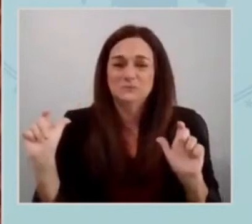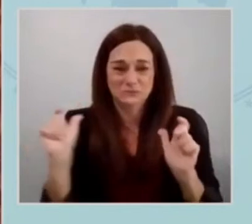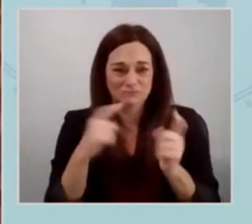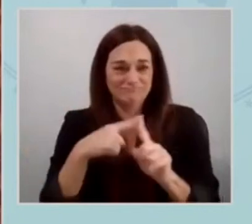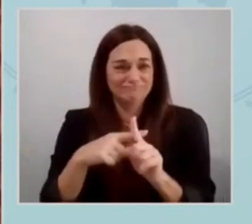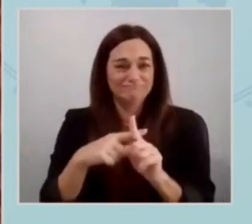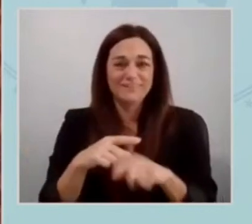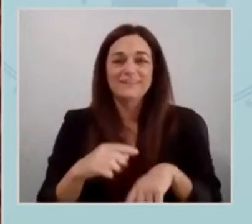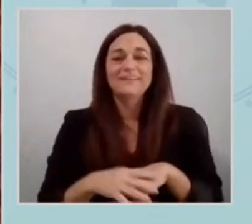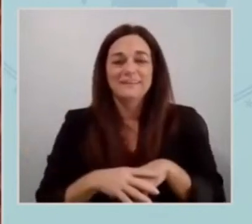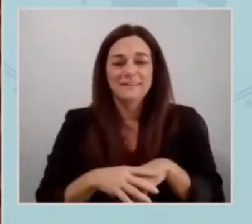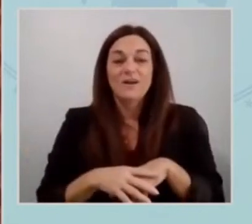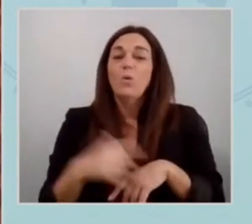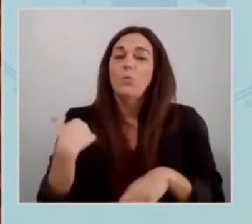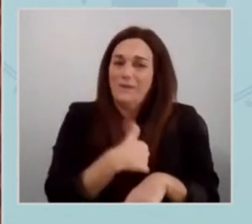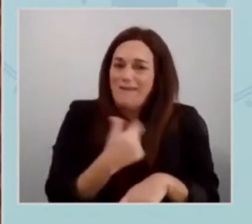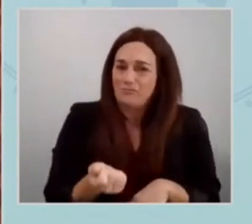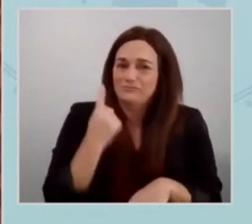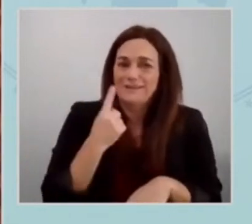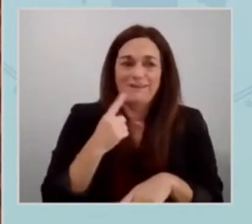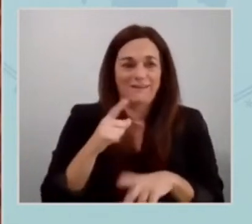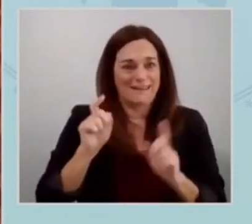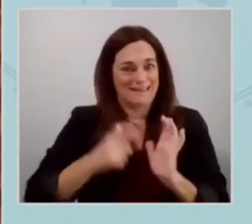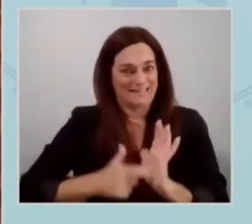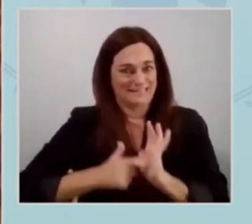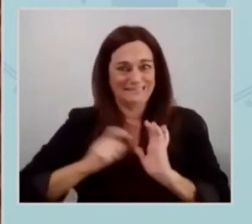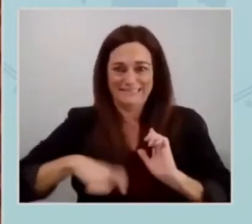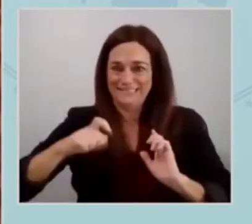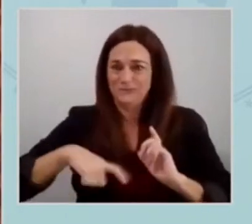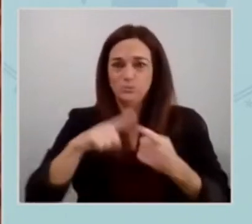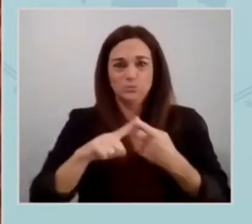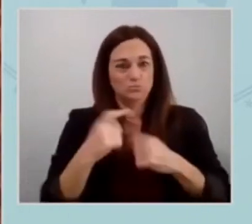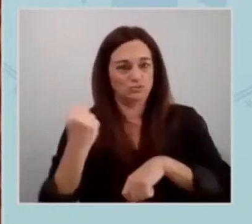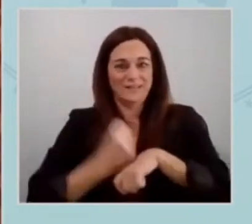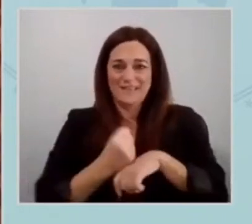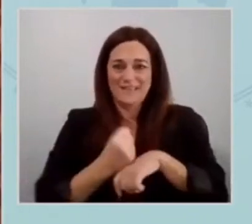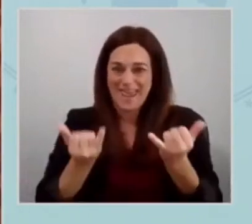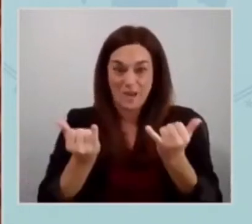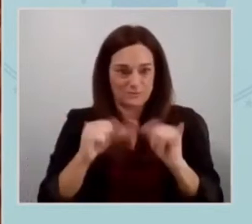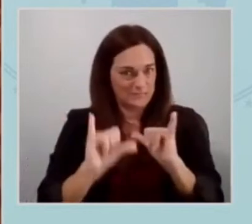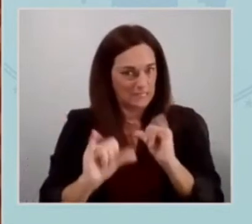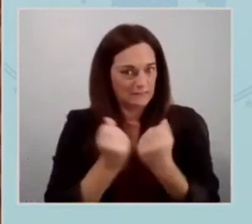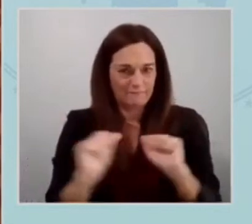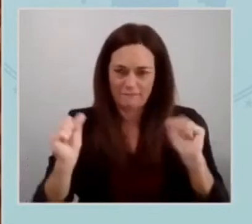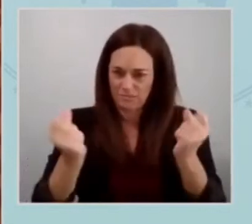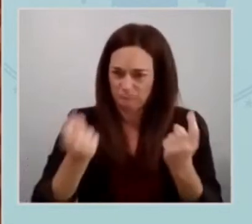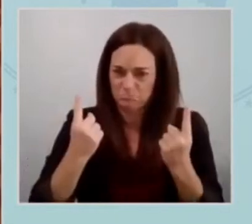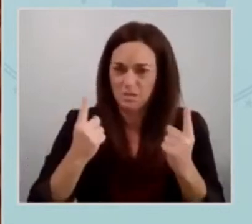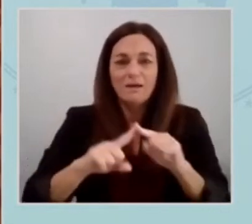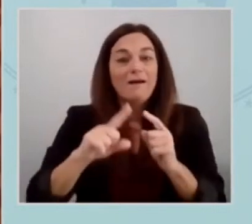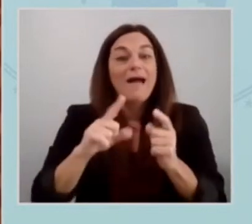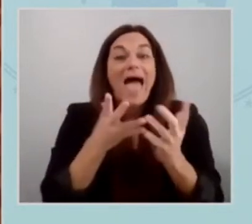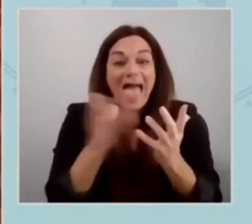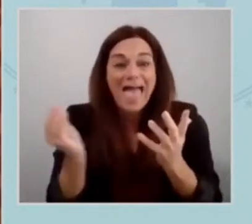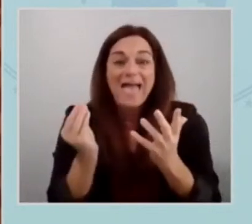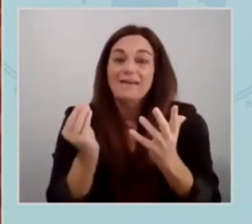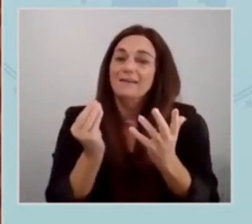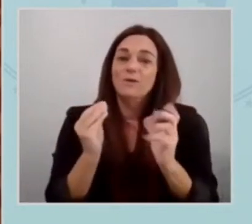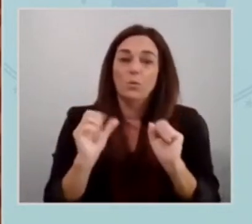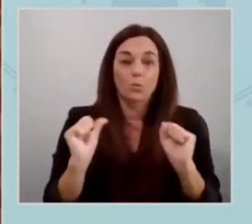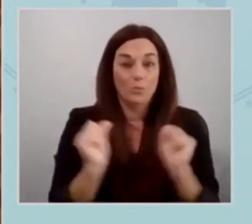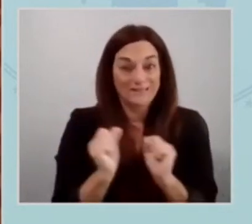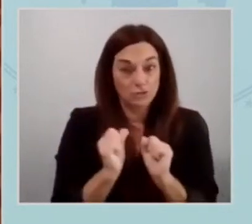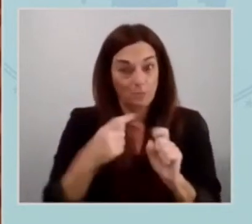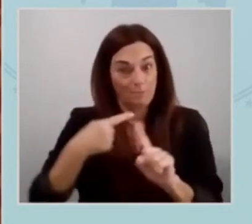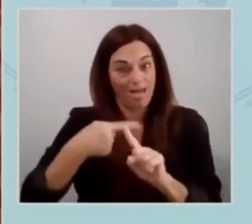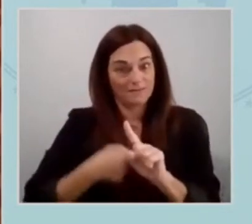though, the Restaurant Act would be absolutely huge. We understand the necessity to shut down now and stay safe right now, for us to get